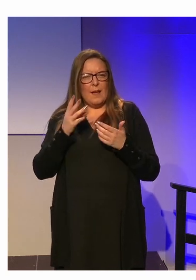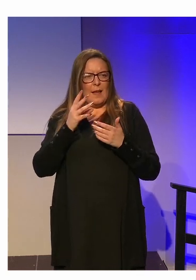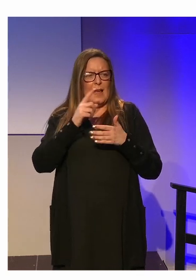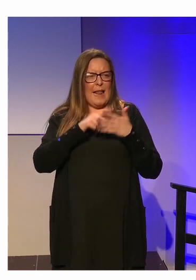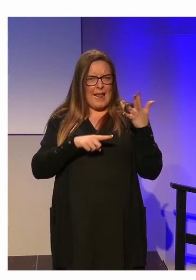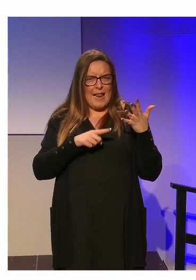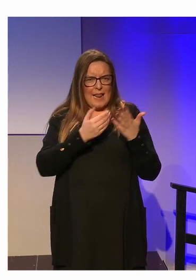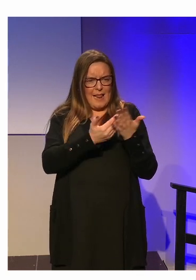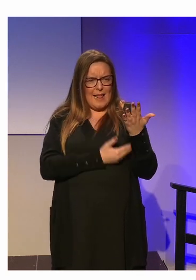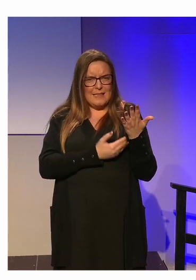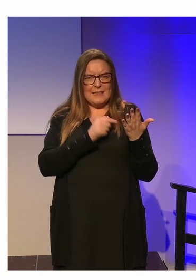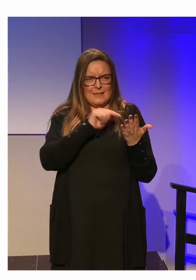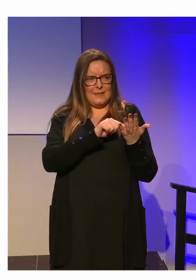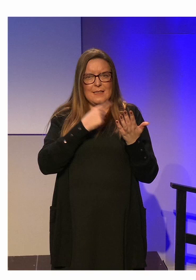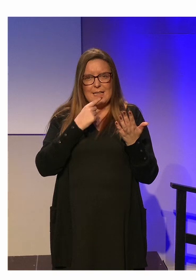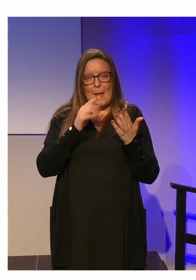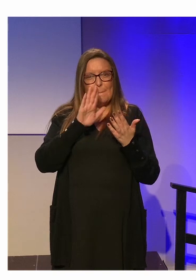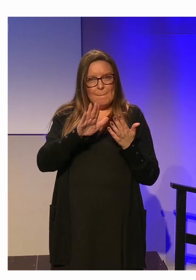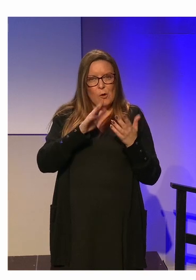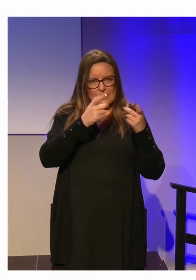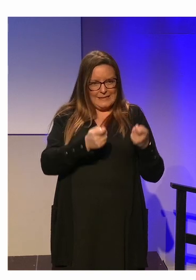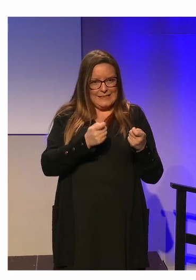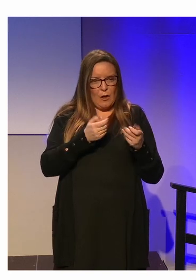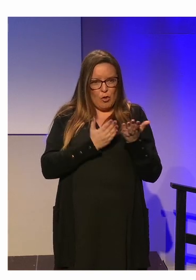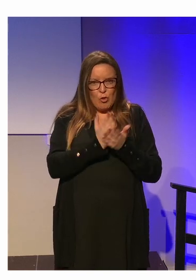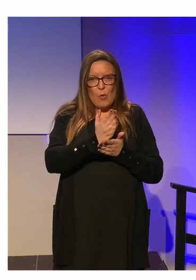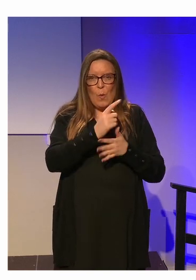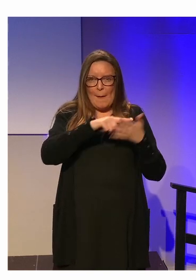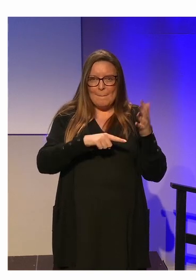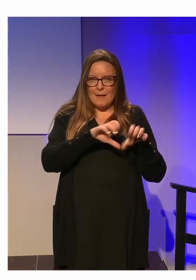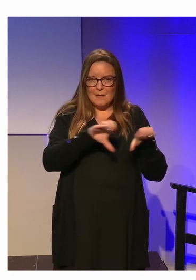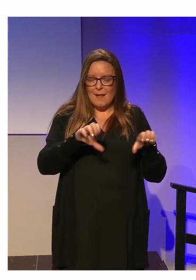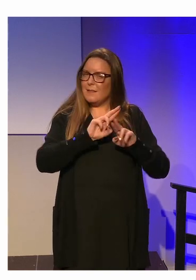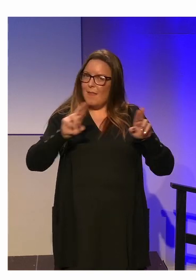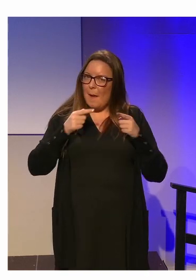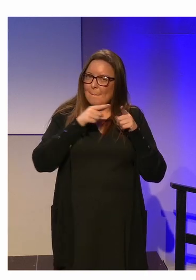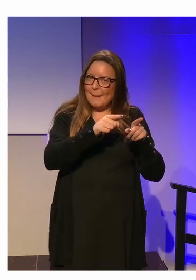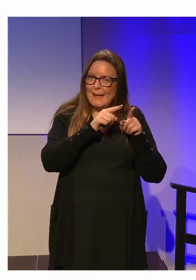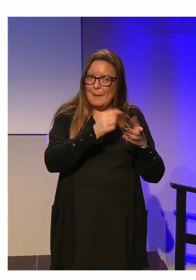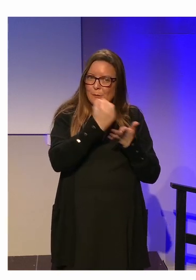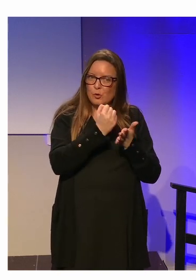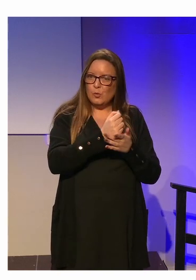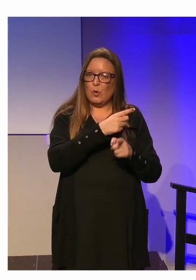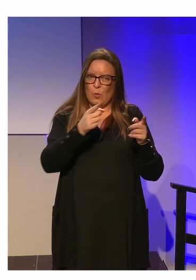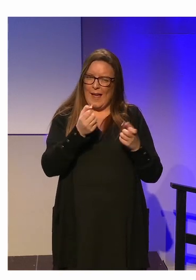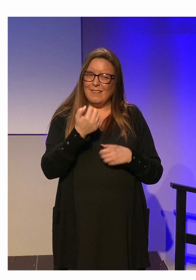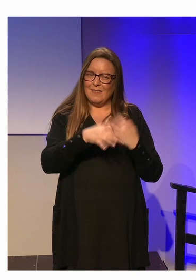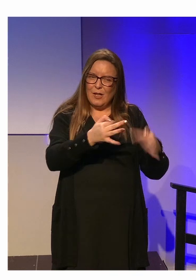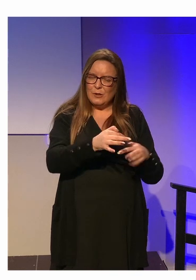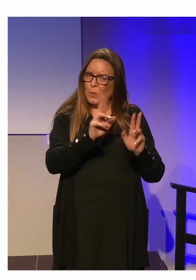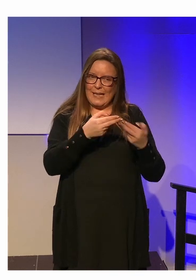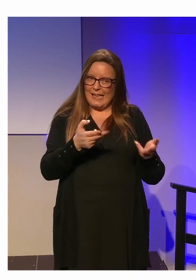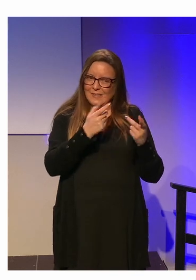her to sit still. But in this case, we're changing the emphasis from blaming the student, you have a fault, you can't sit